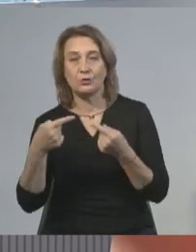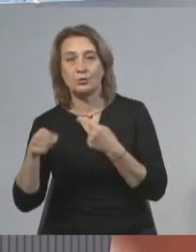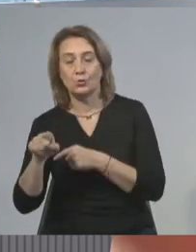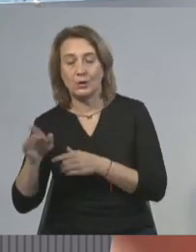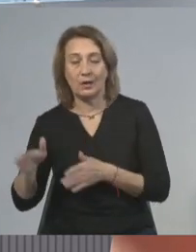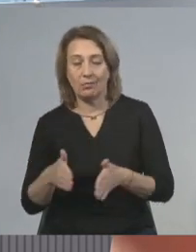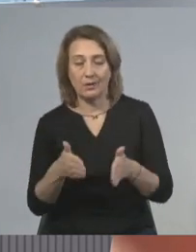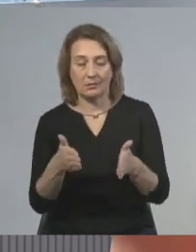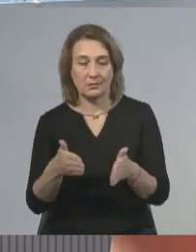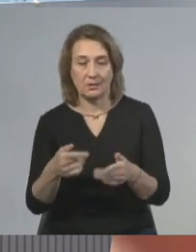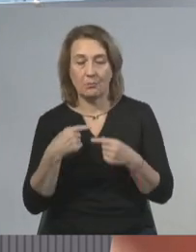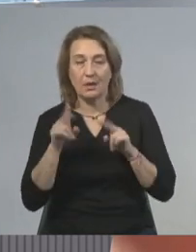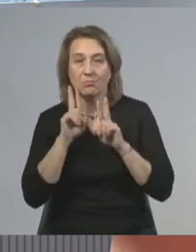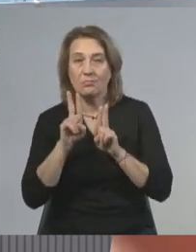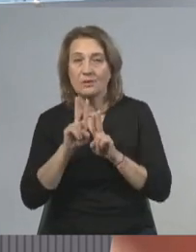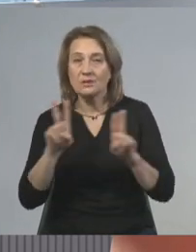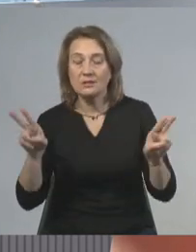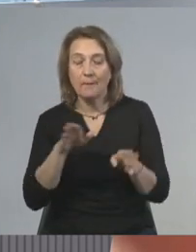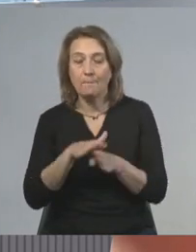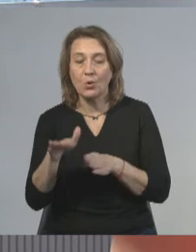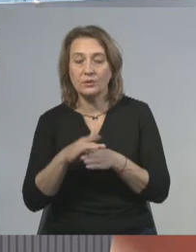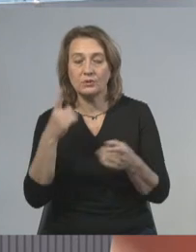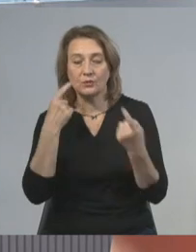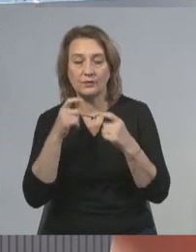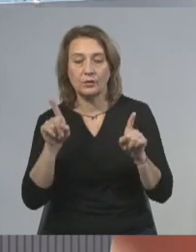because we do not have full information